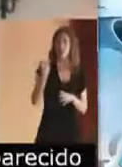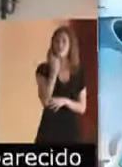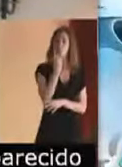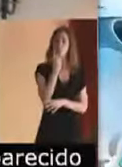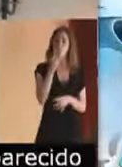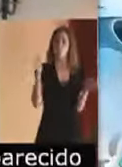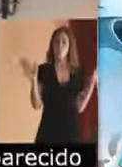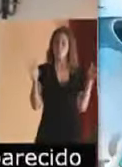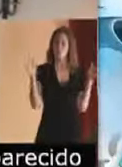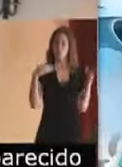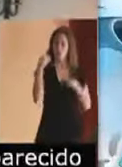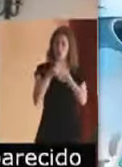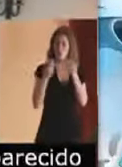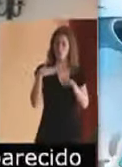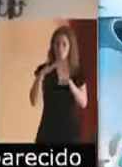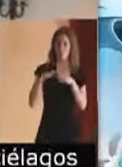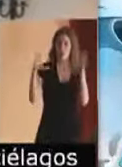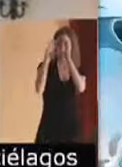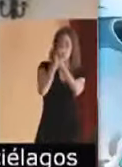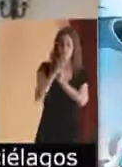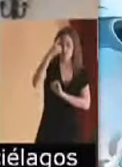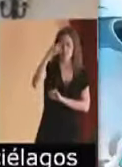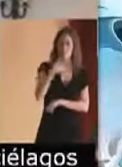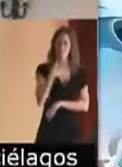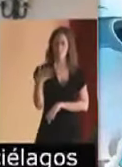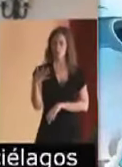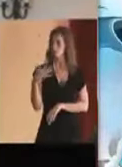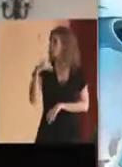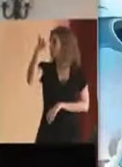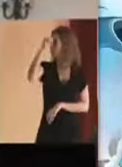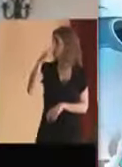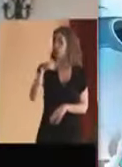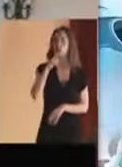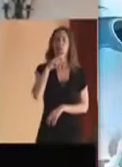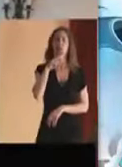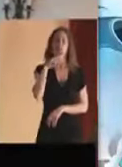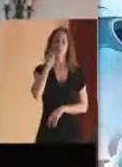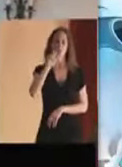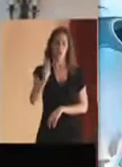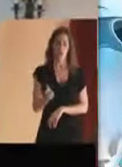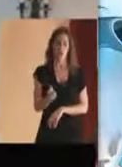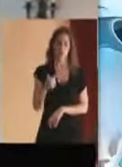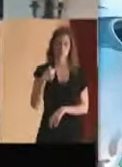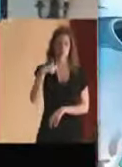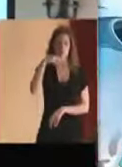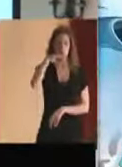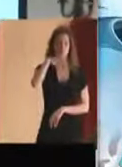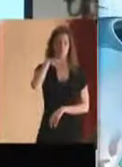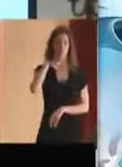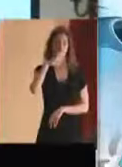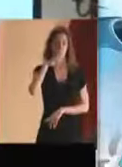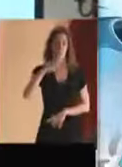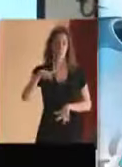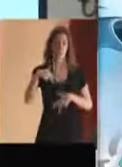This is similar to the mechanism used by bats to find their way in darkness.